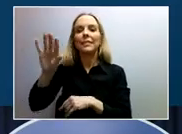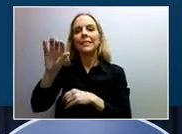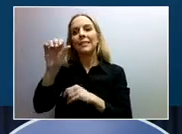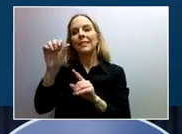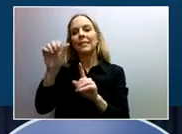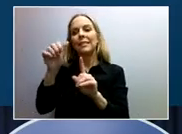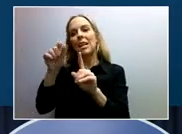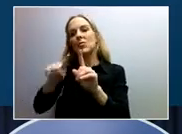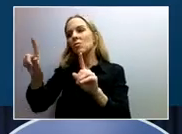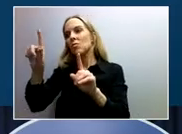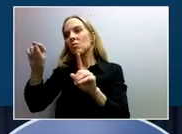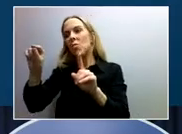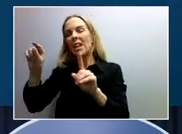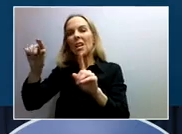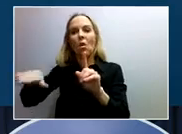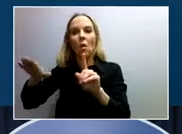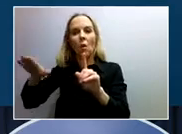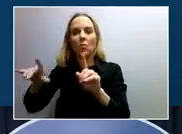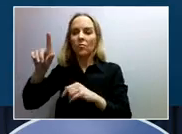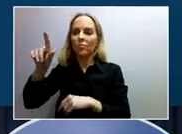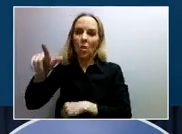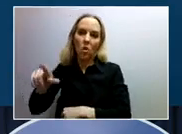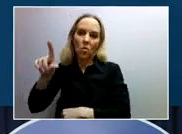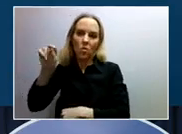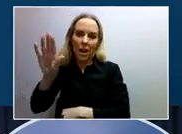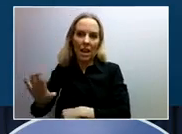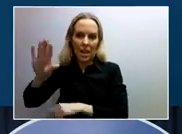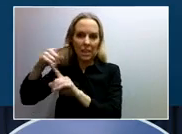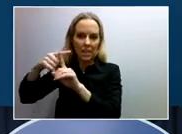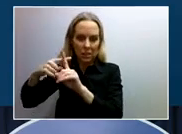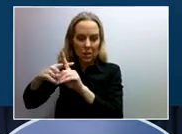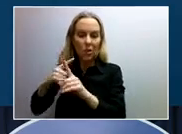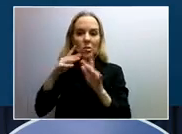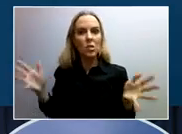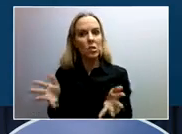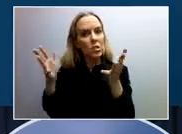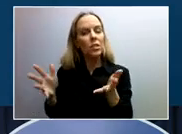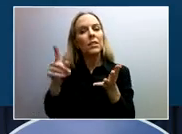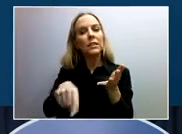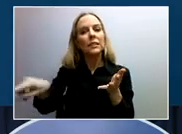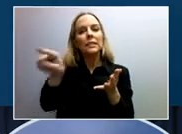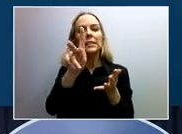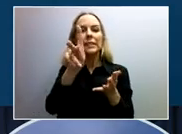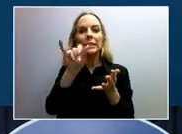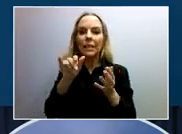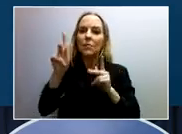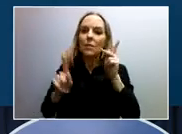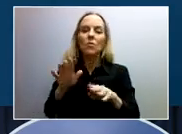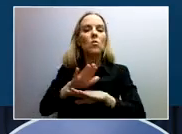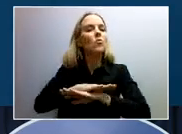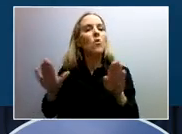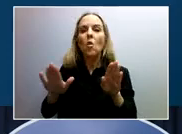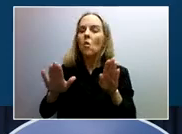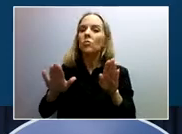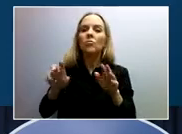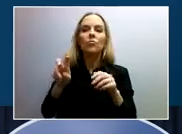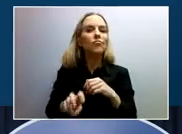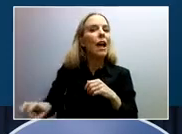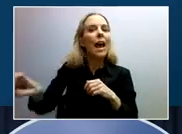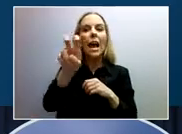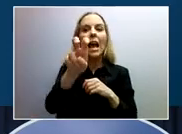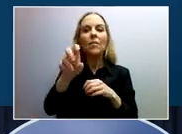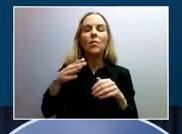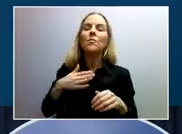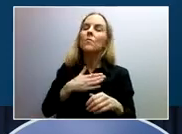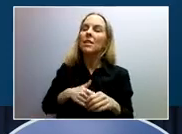some spot. We are urging Kentuckians to please not travel if you don't have to